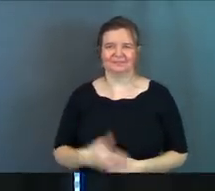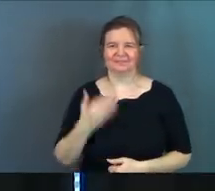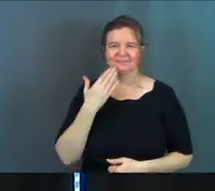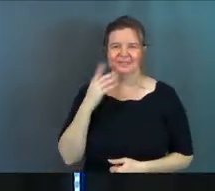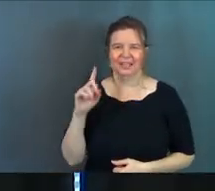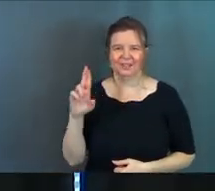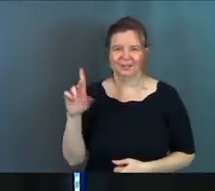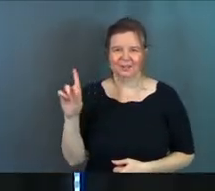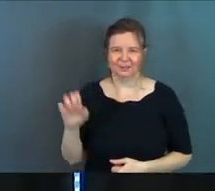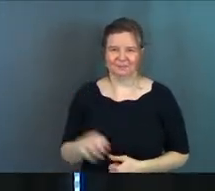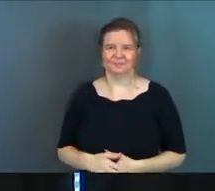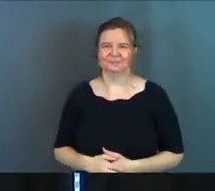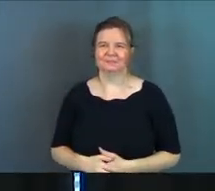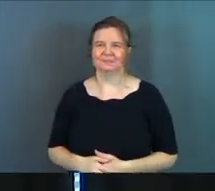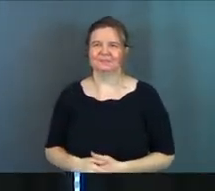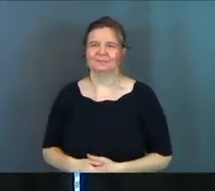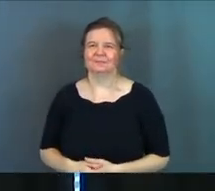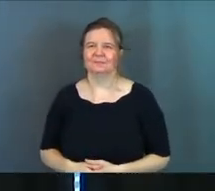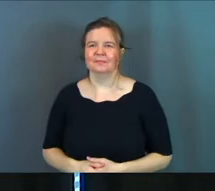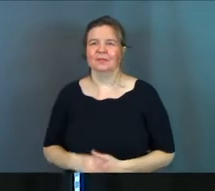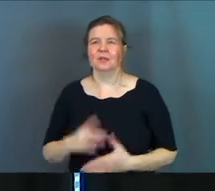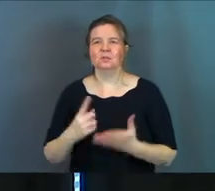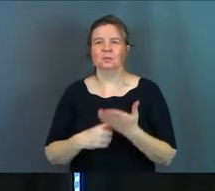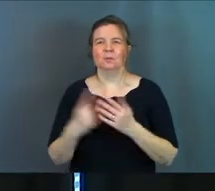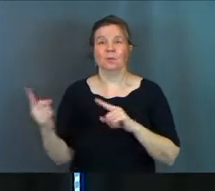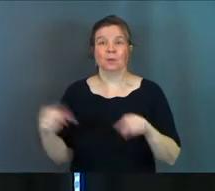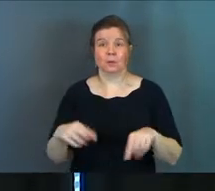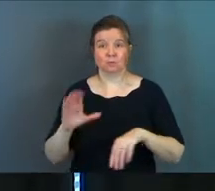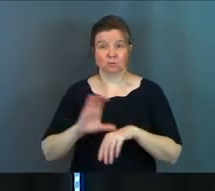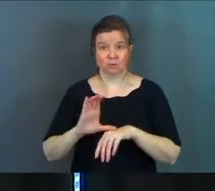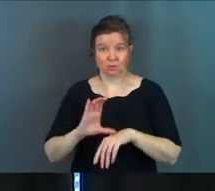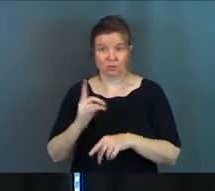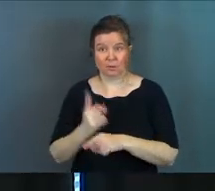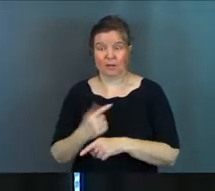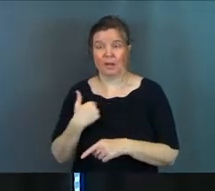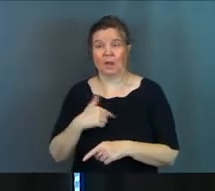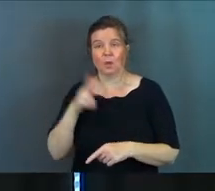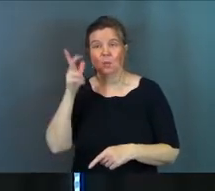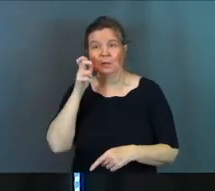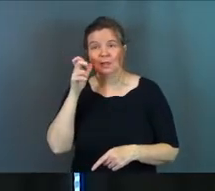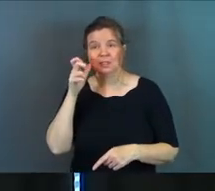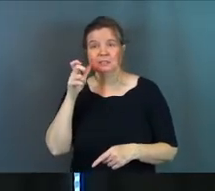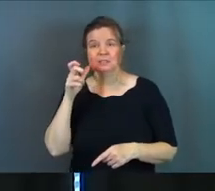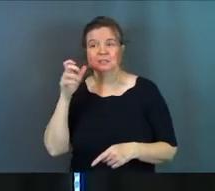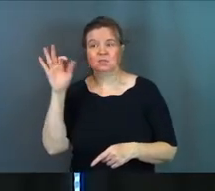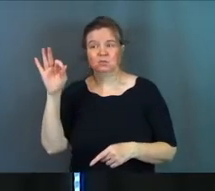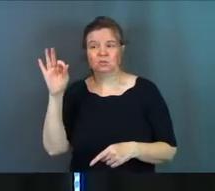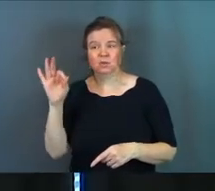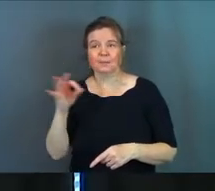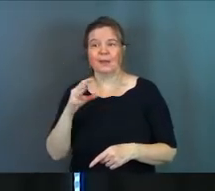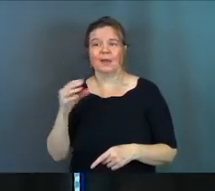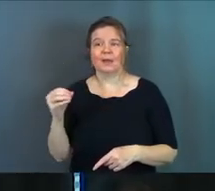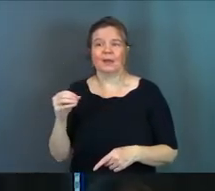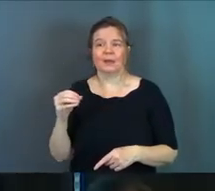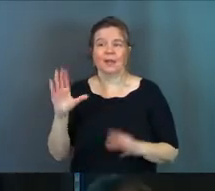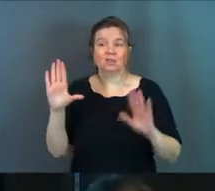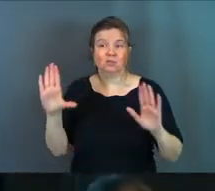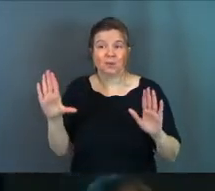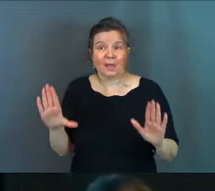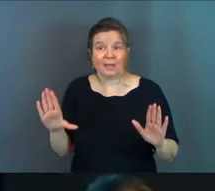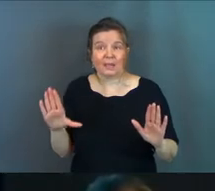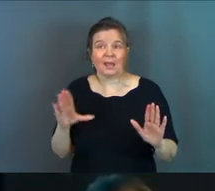Thanks, dude. So sometimes we come to church, right? And we listen to a sermon, and it's